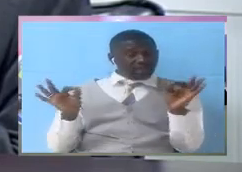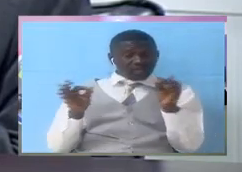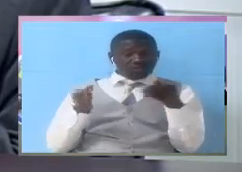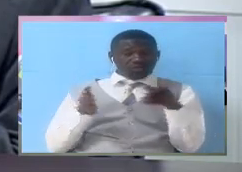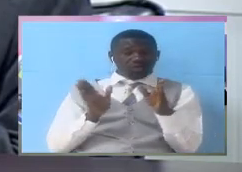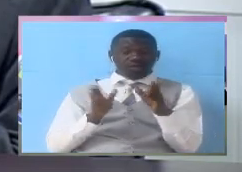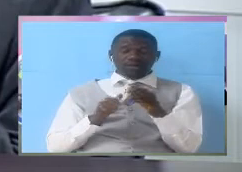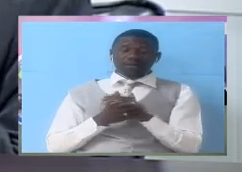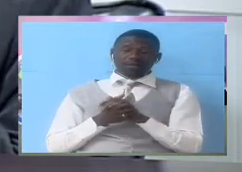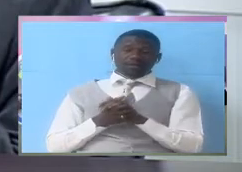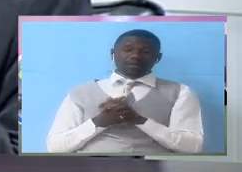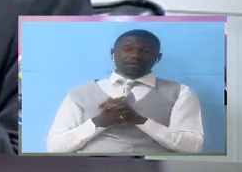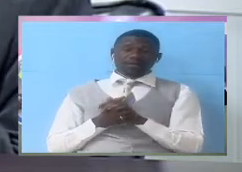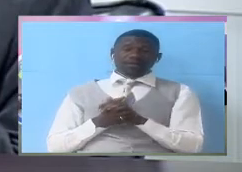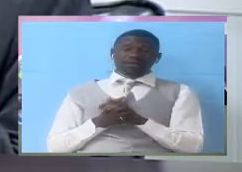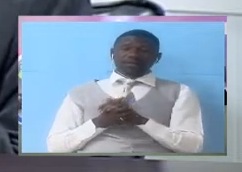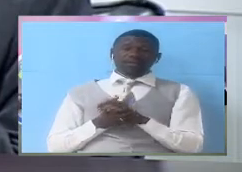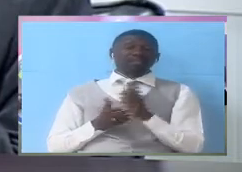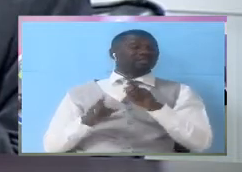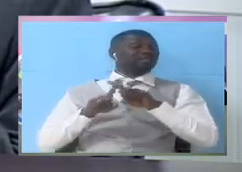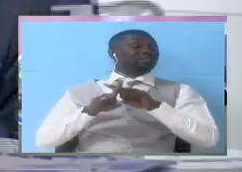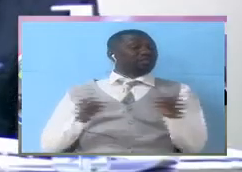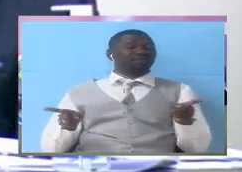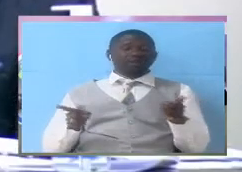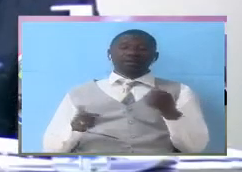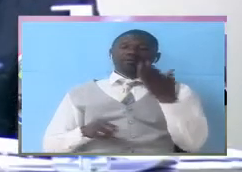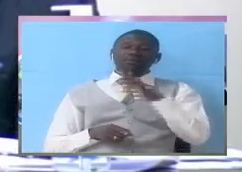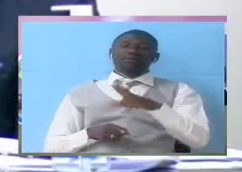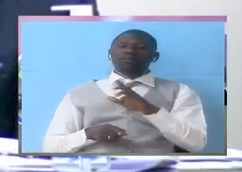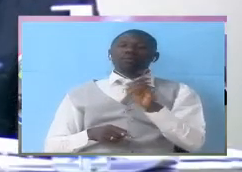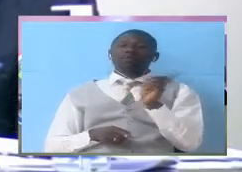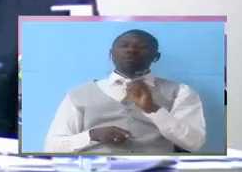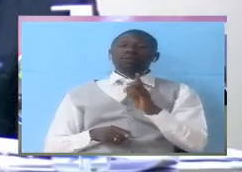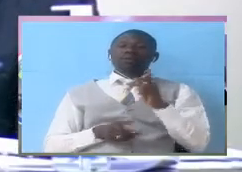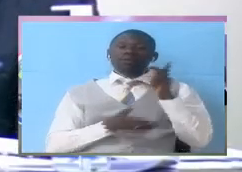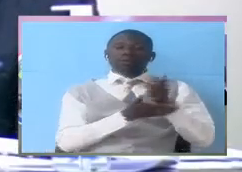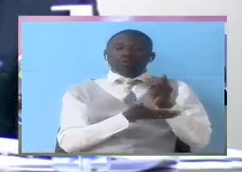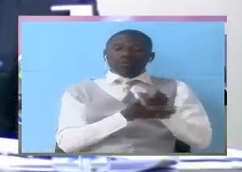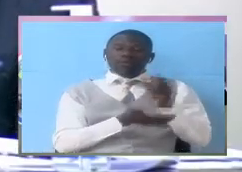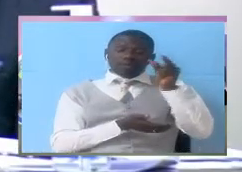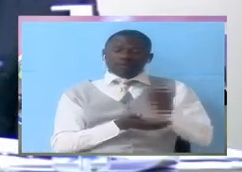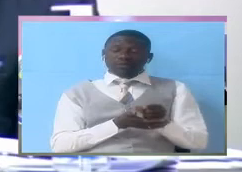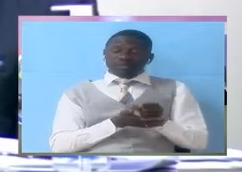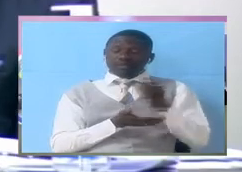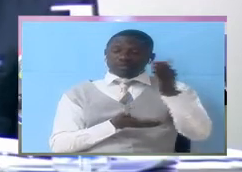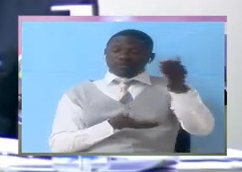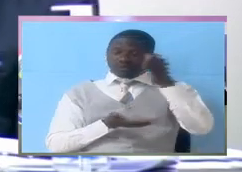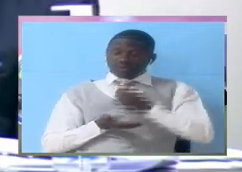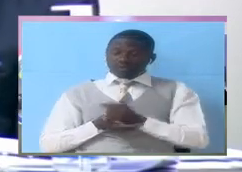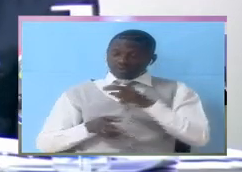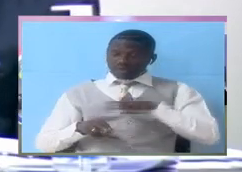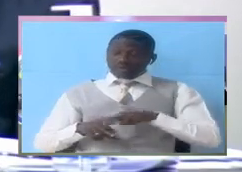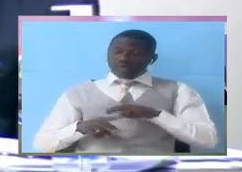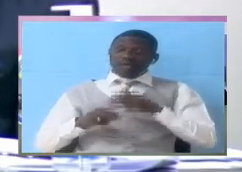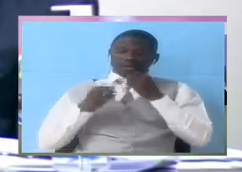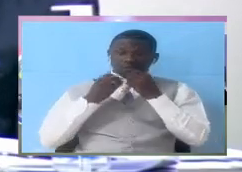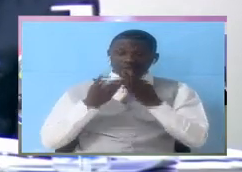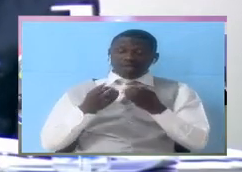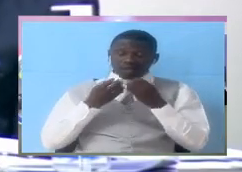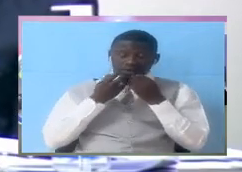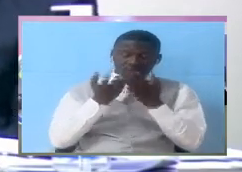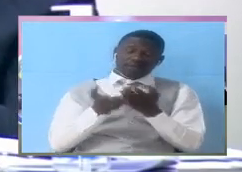nicely, is contrary to the evidence we received. And that they were